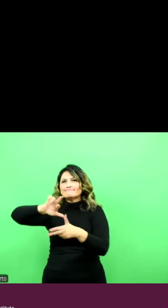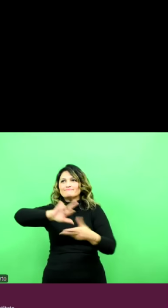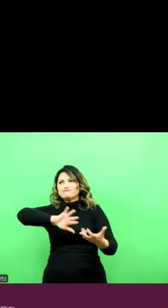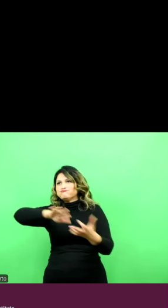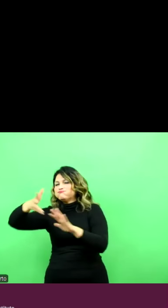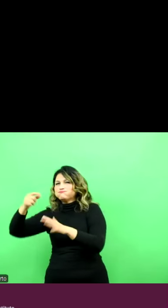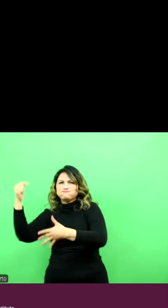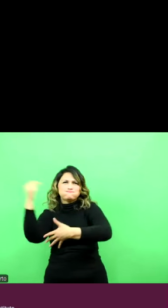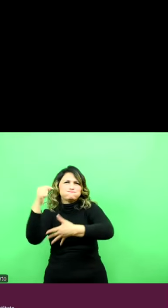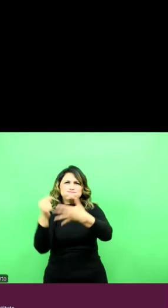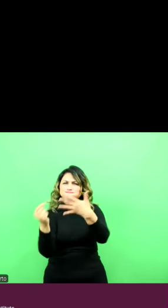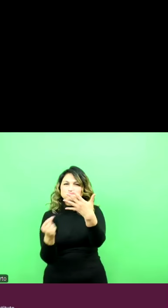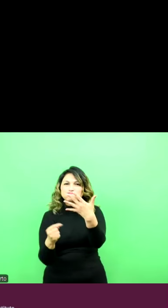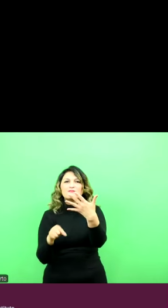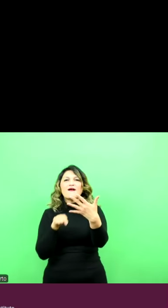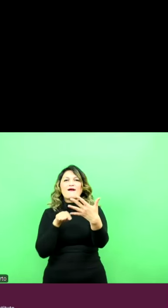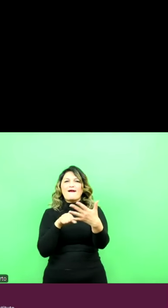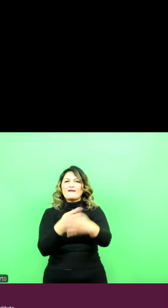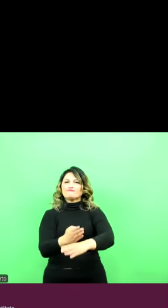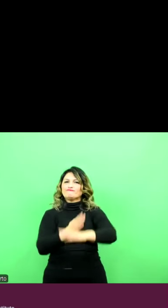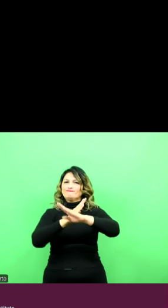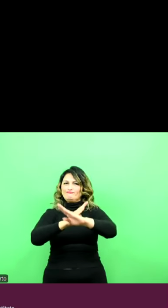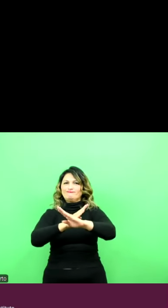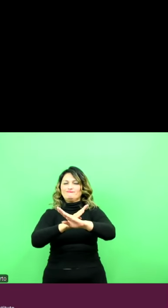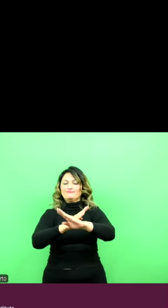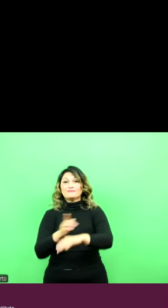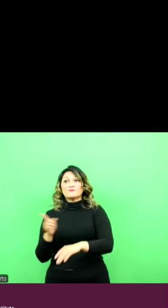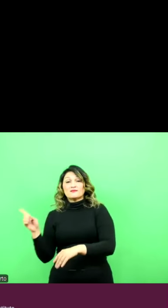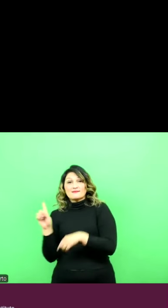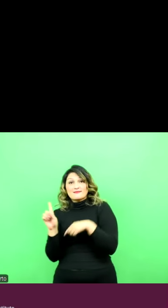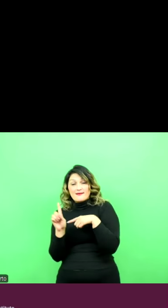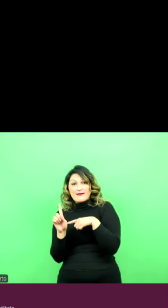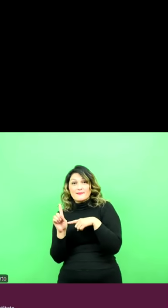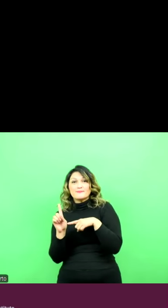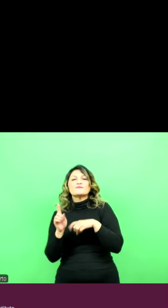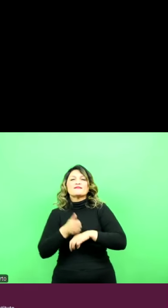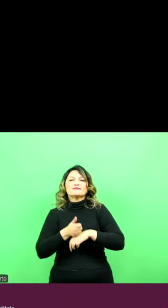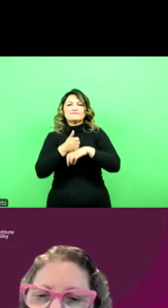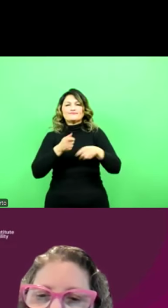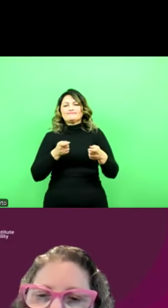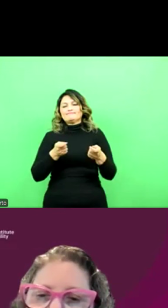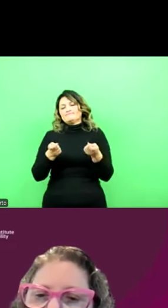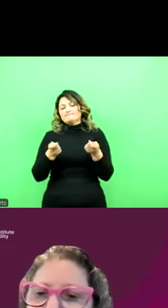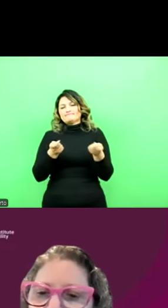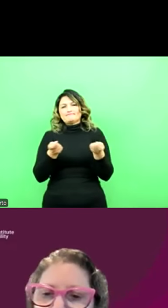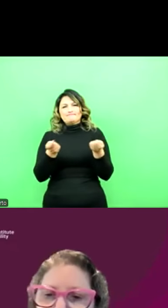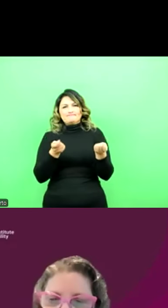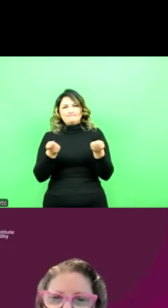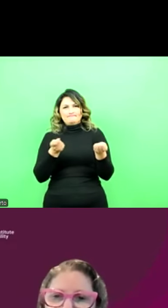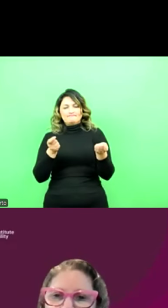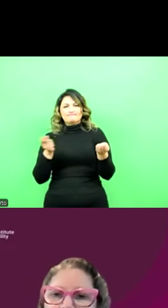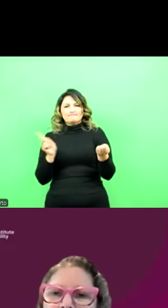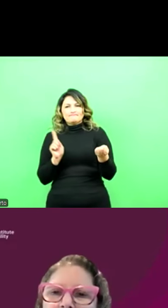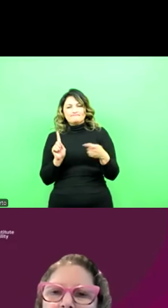medical benefits direction of the Mexican Social Security Institute. Please go ahead, Dr. Vega.